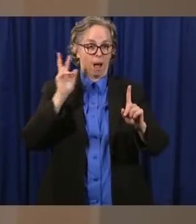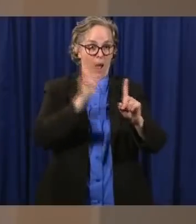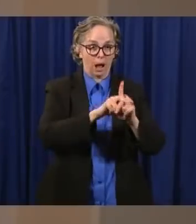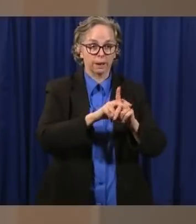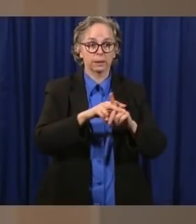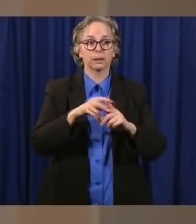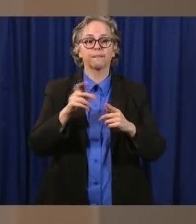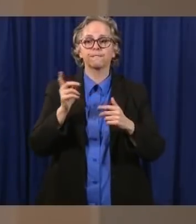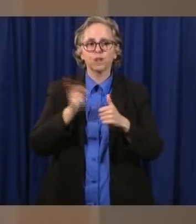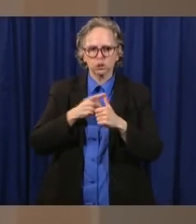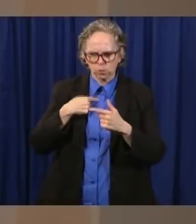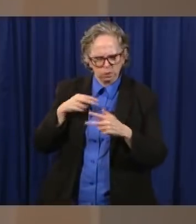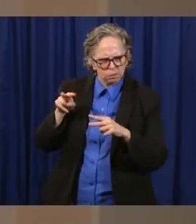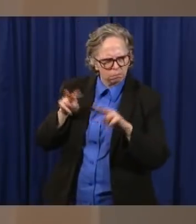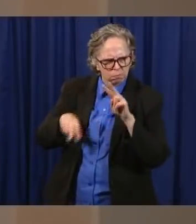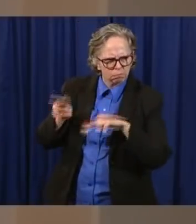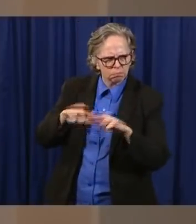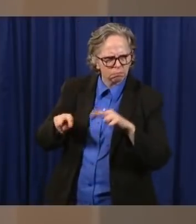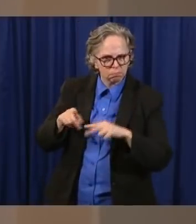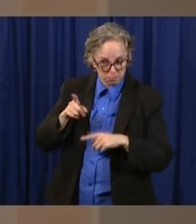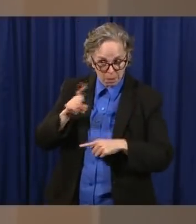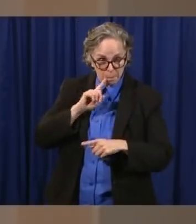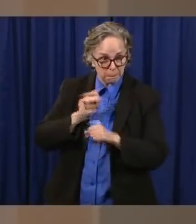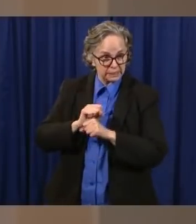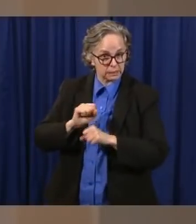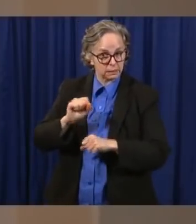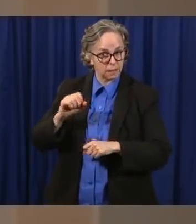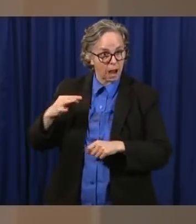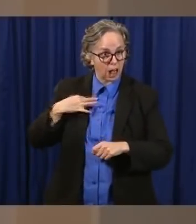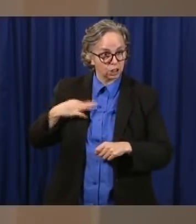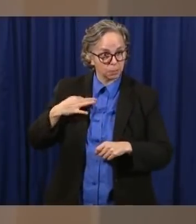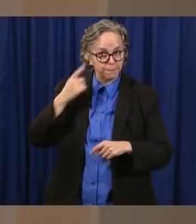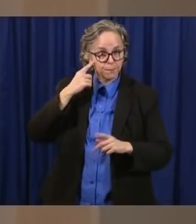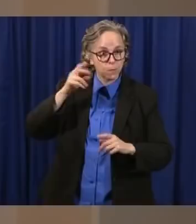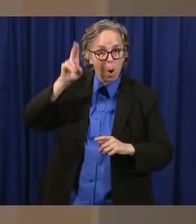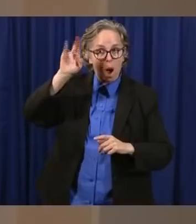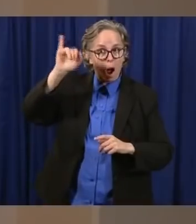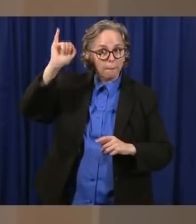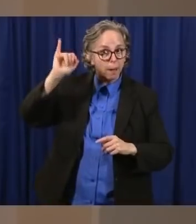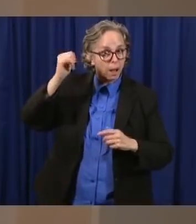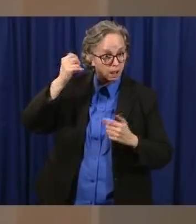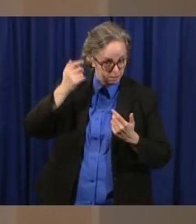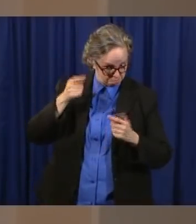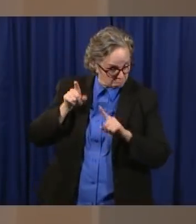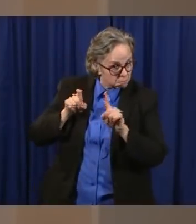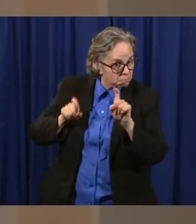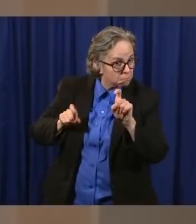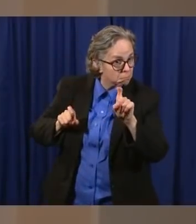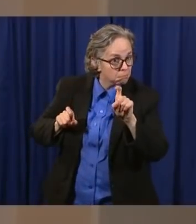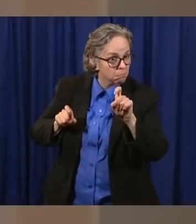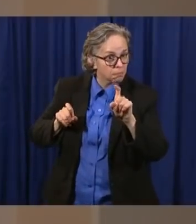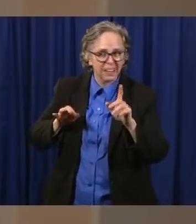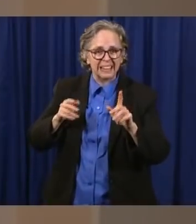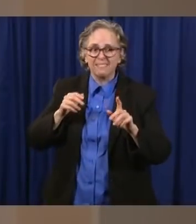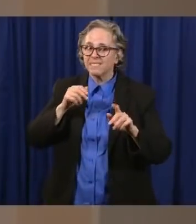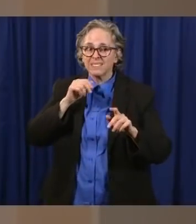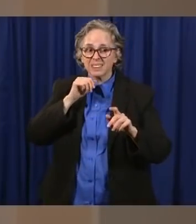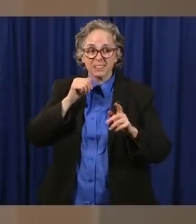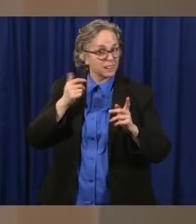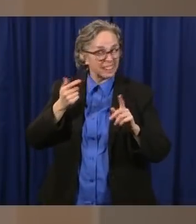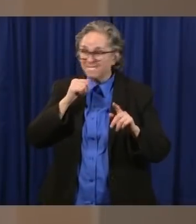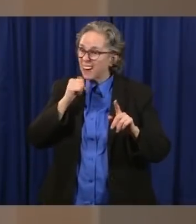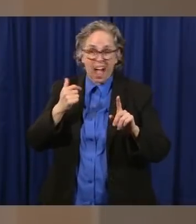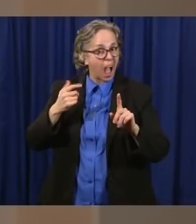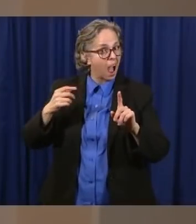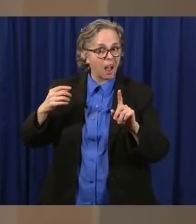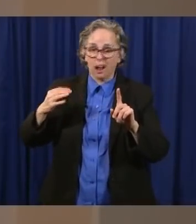somebody is taking out of it who shouldn't qualify, then they're essentially taking money away out of somebody else's pocket,